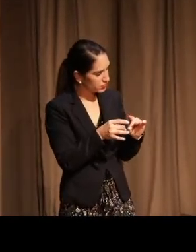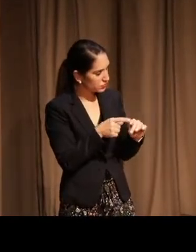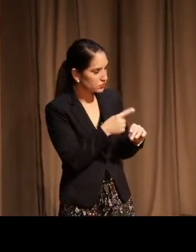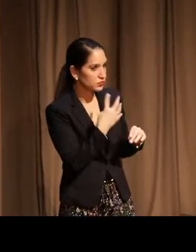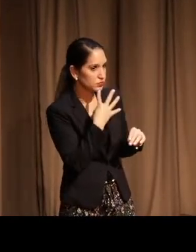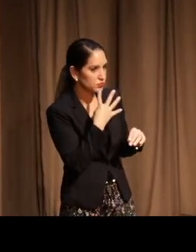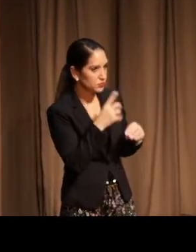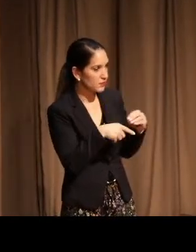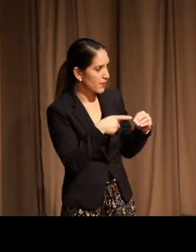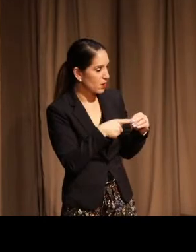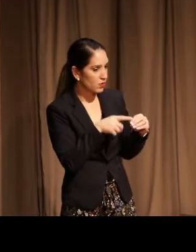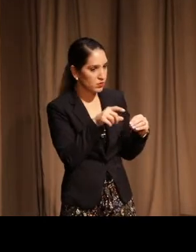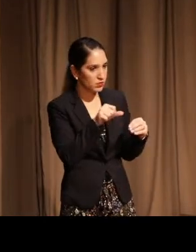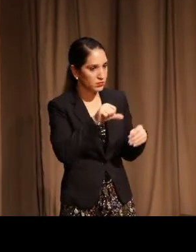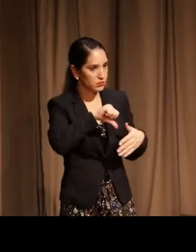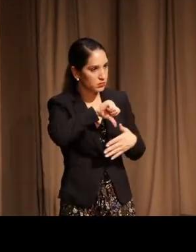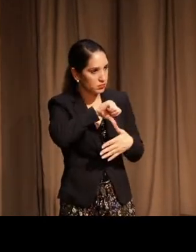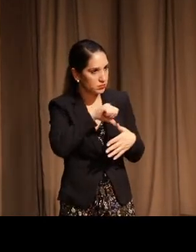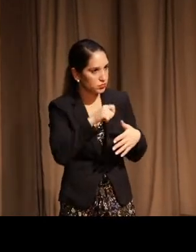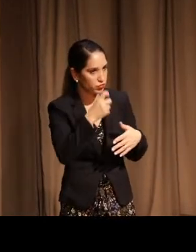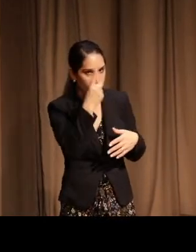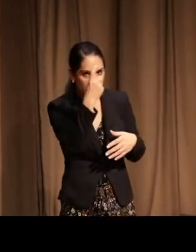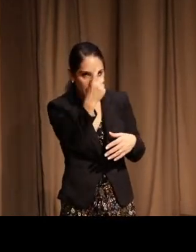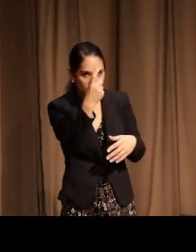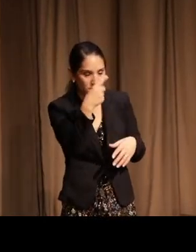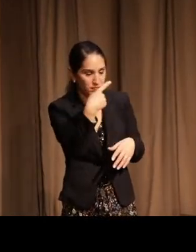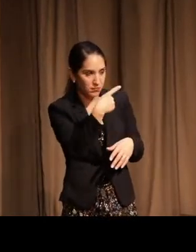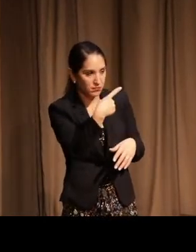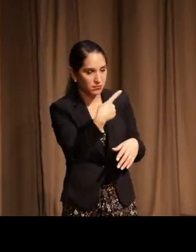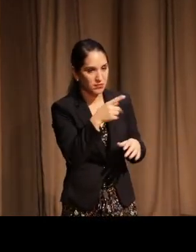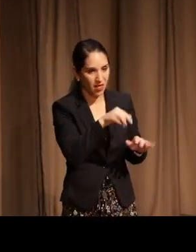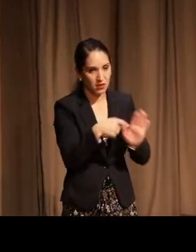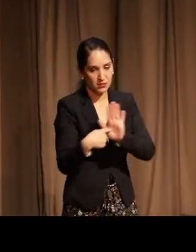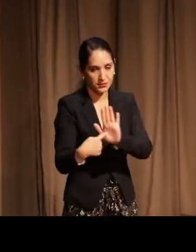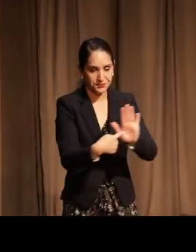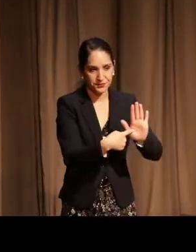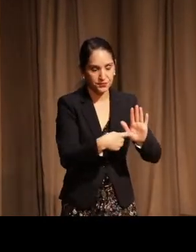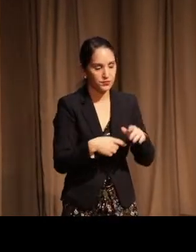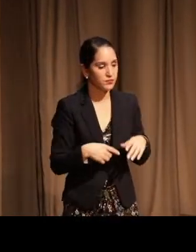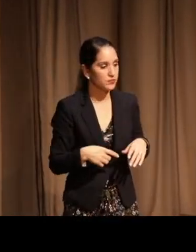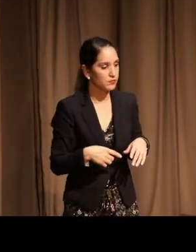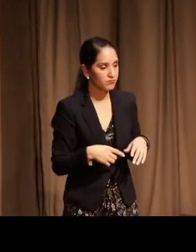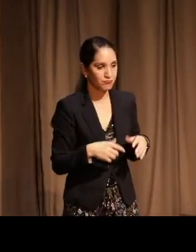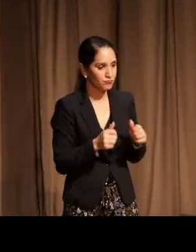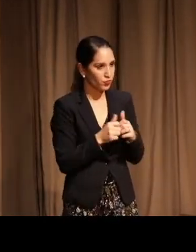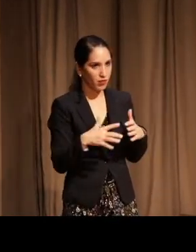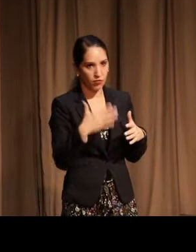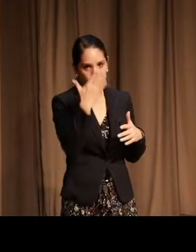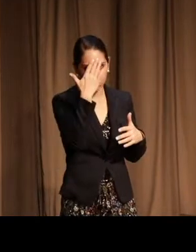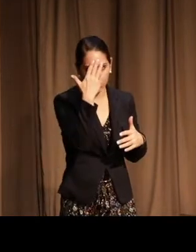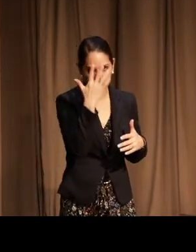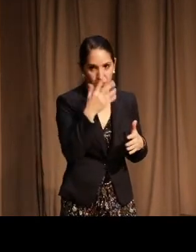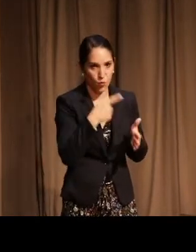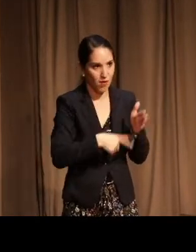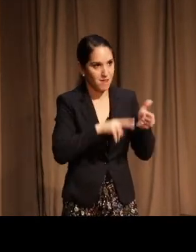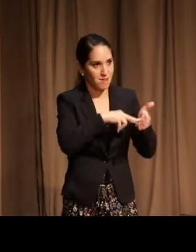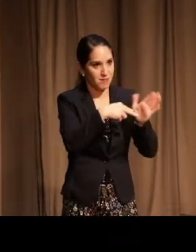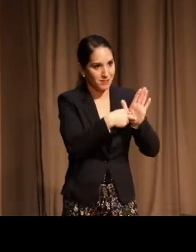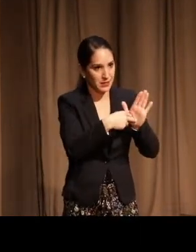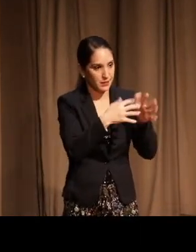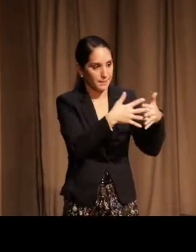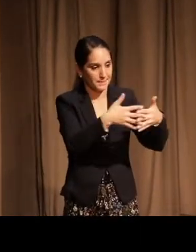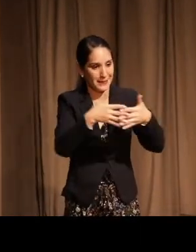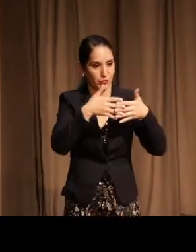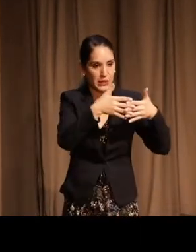about the South American dream, like what do we have to offer? We all know what the American dream is, right? It's come here. It's